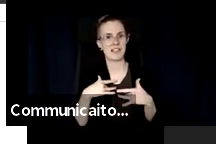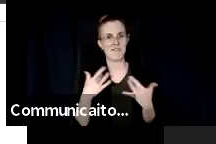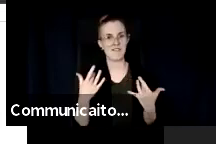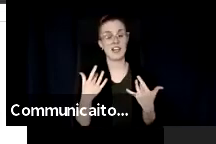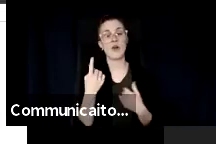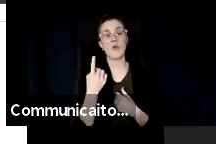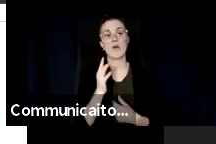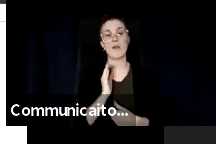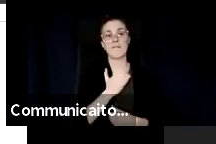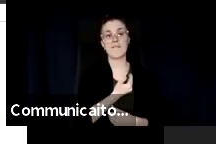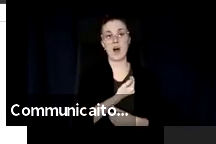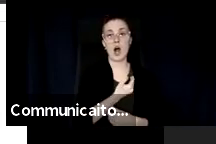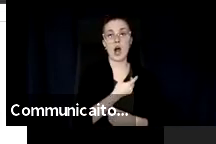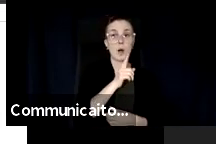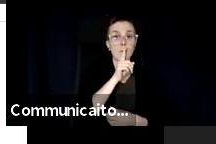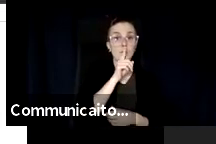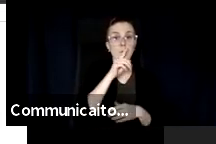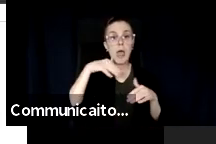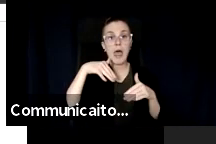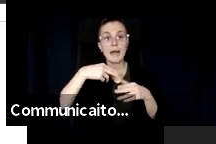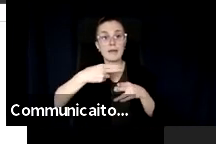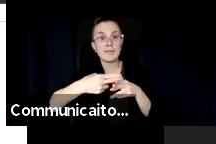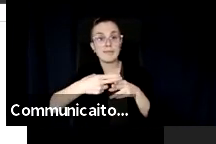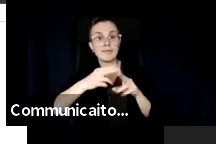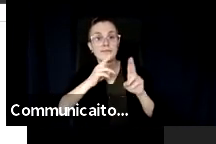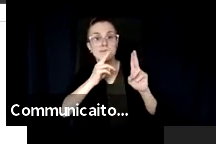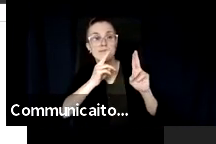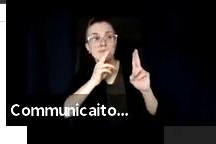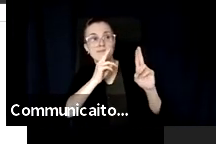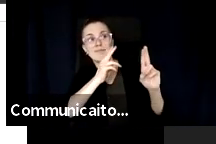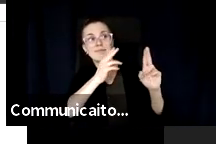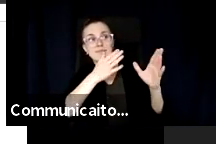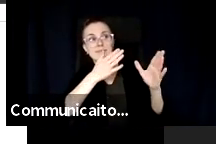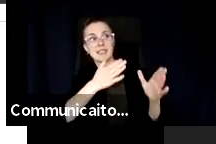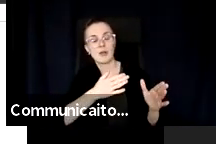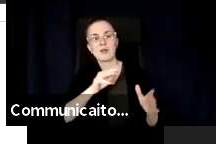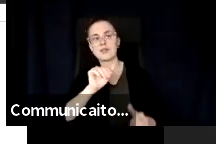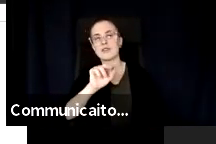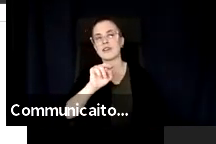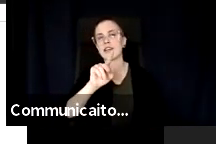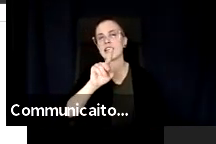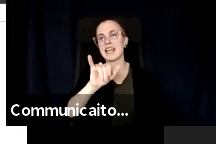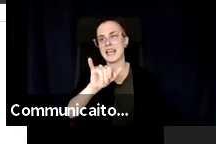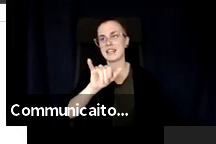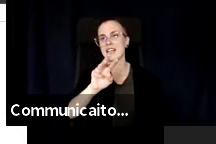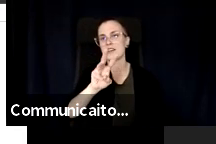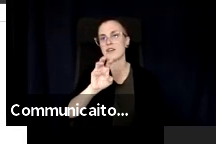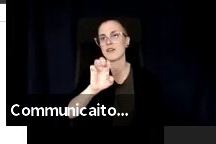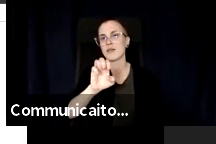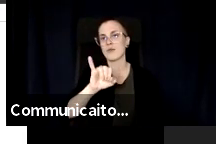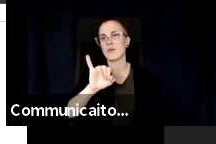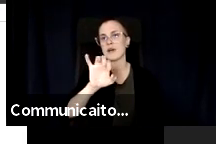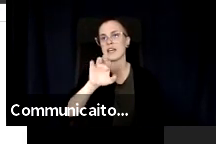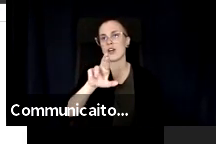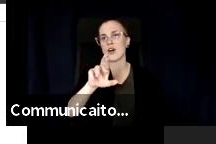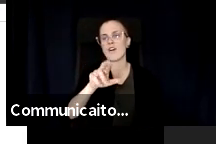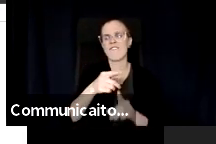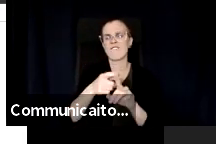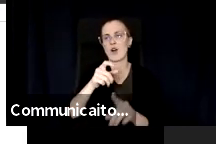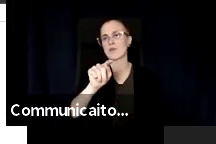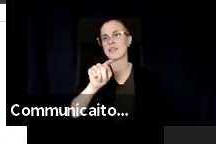today has also been Mr. Andy Weir from the Texas School for the Blind and Visually Impaired. TSBVI